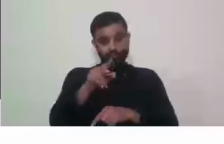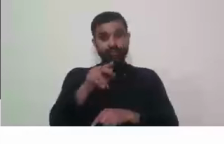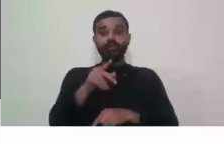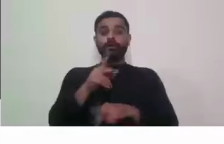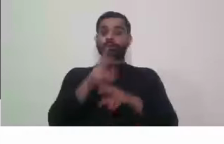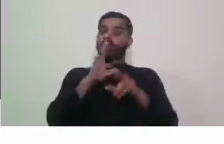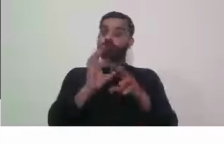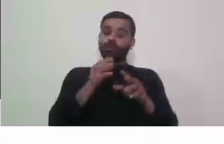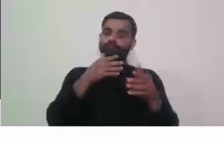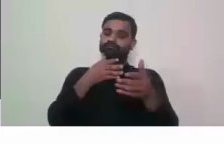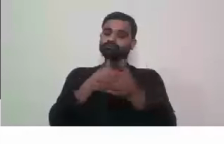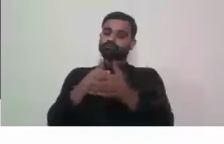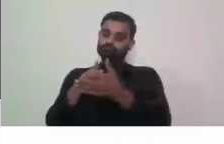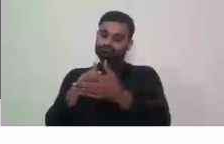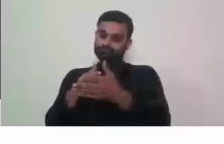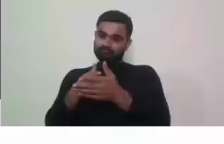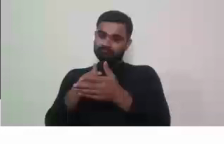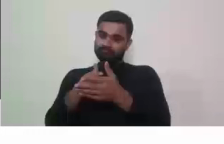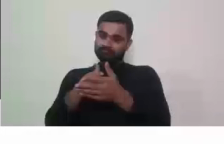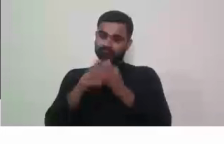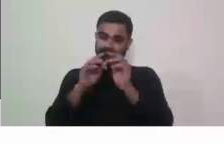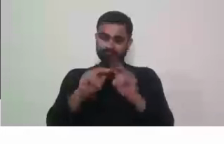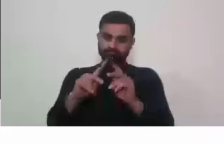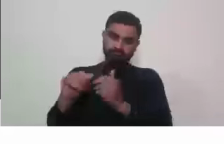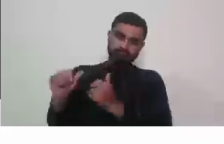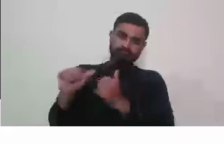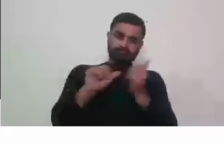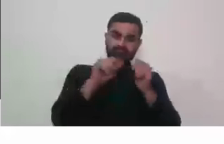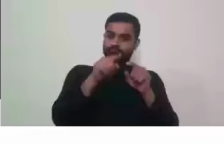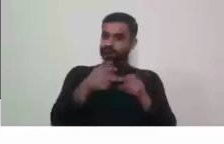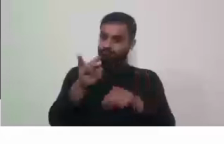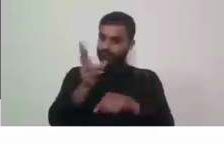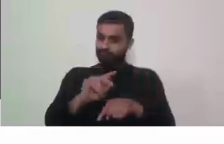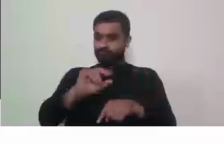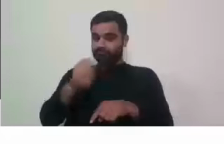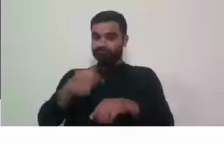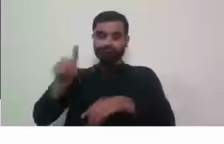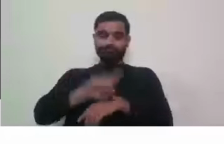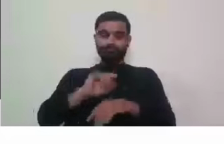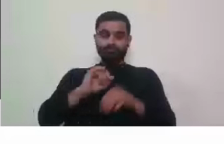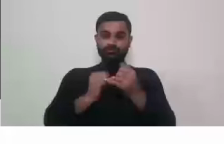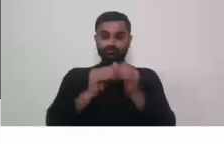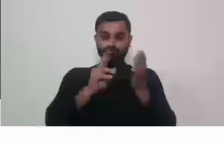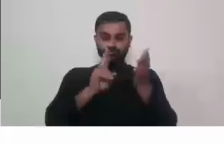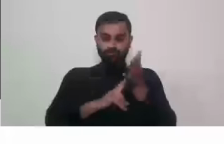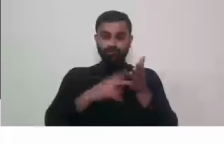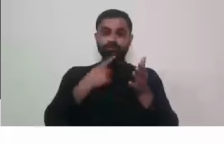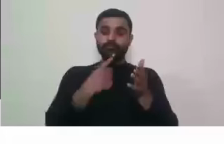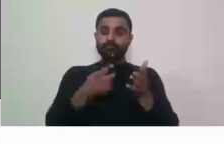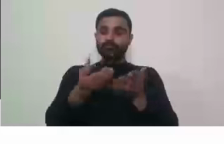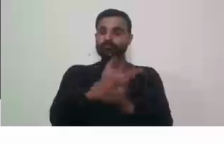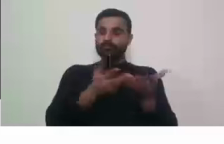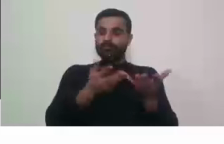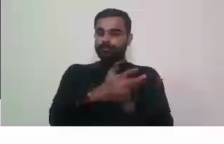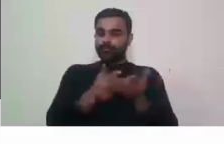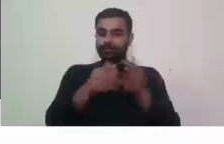want to challenge. Yeah, okay, coming back here. So again, the other day, as Suman ma'am and I were discussing, she came up with a